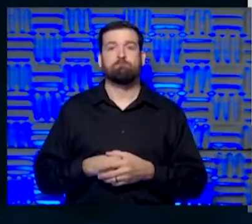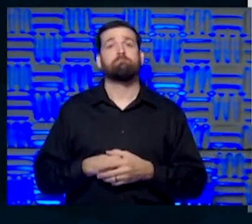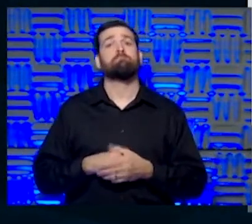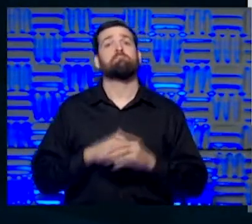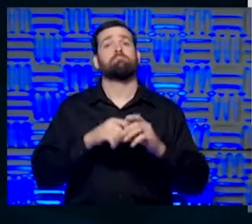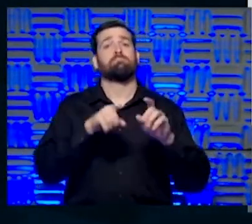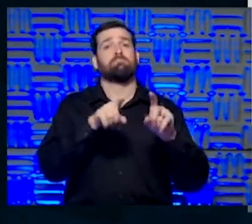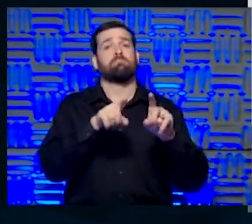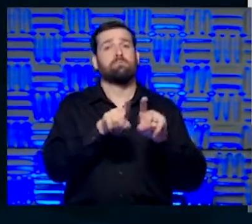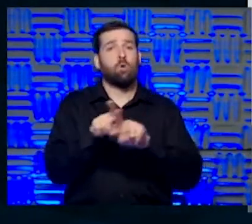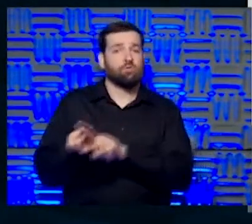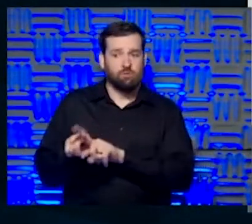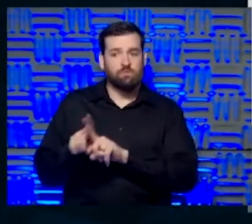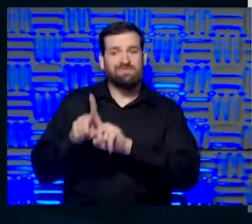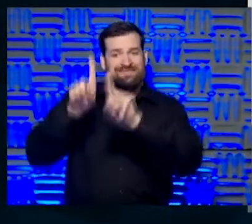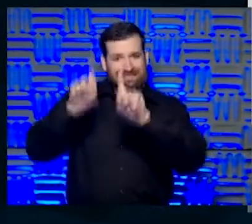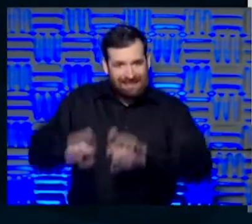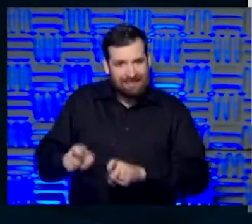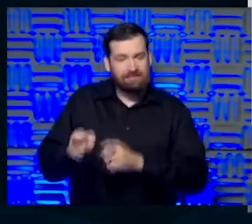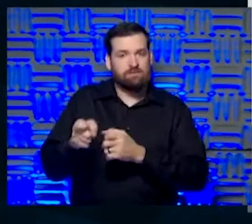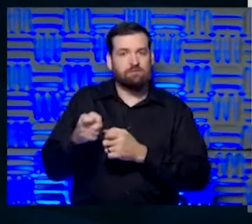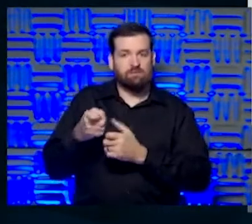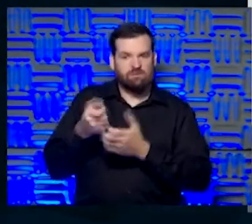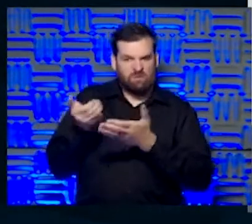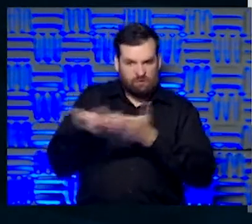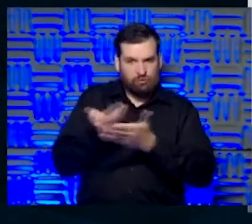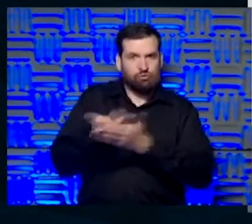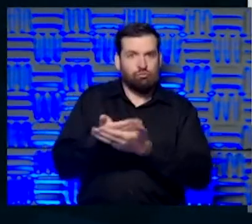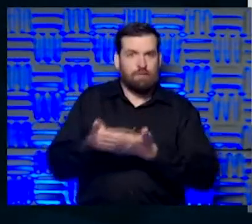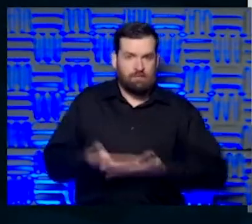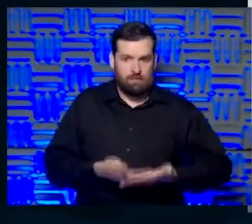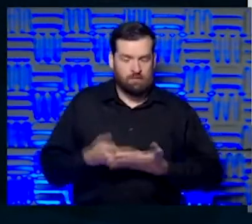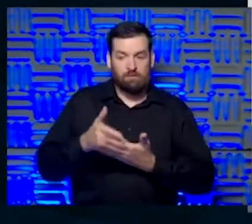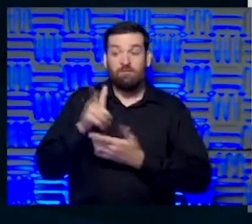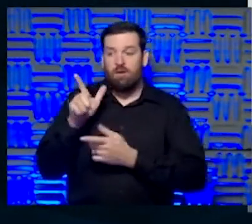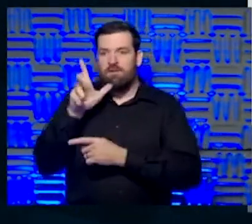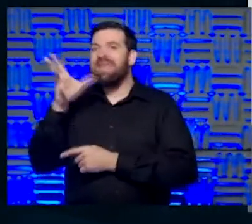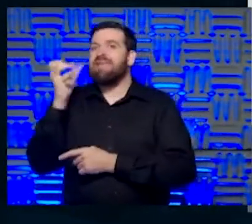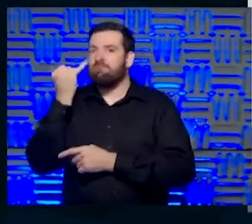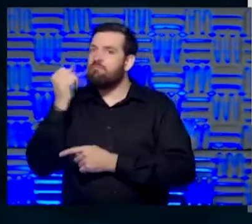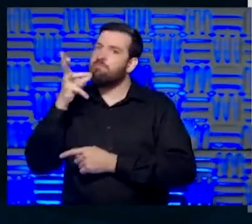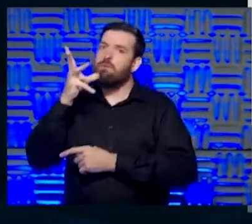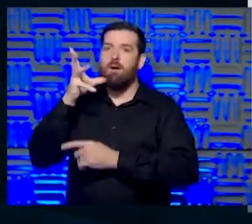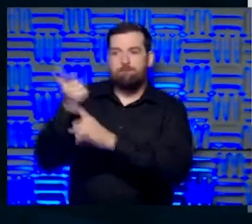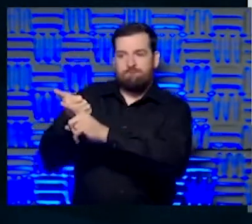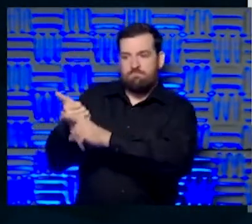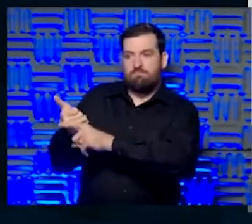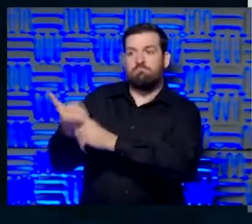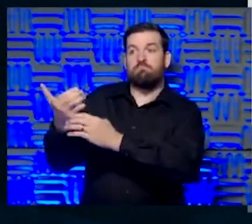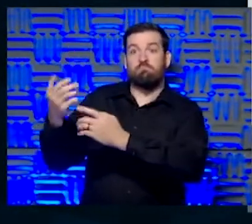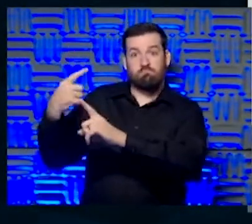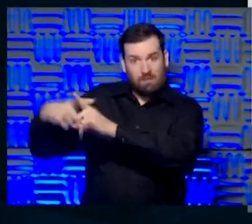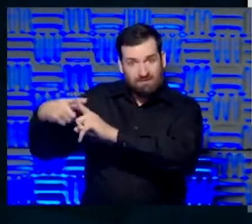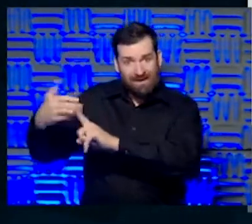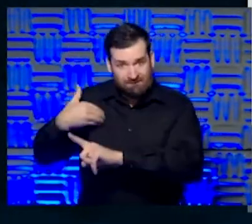also test newborn babies of moms who are positive to ensure that the baby hasn't been